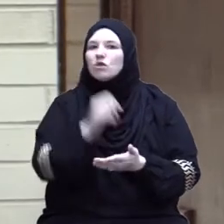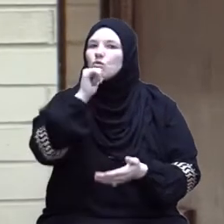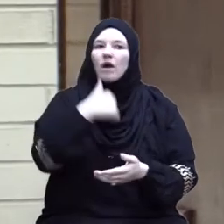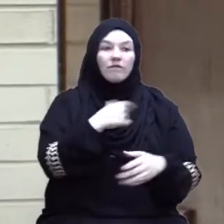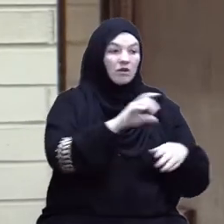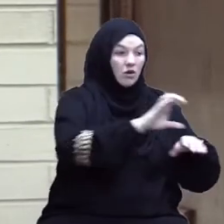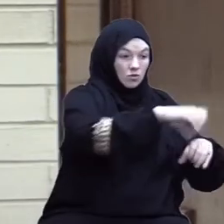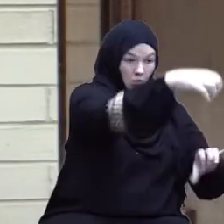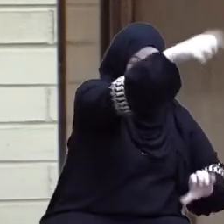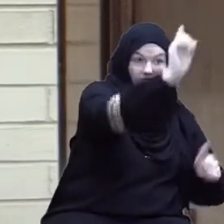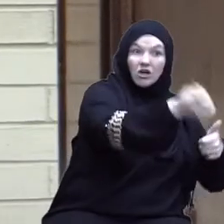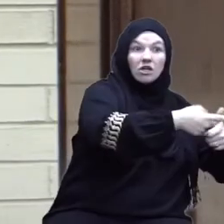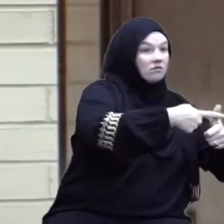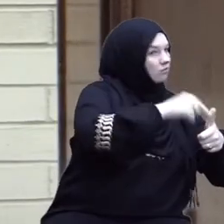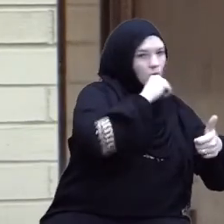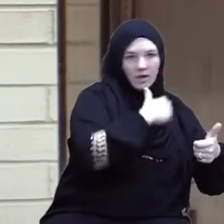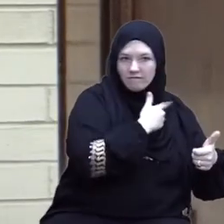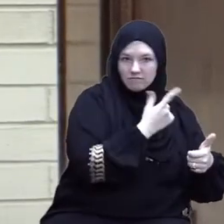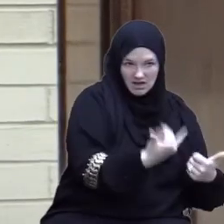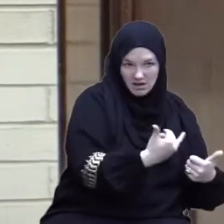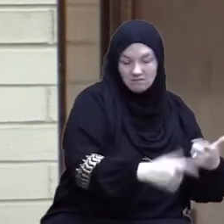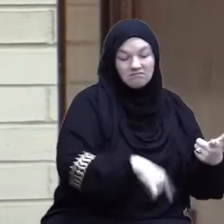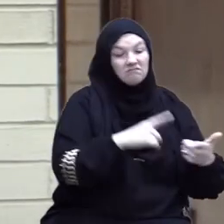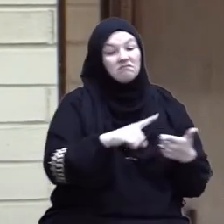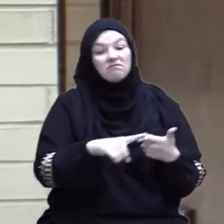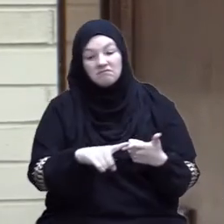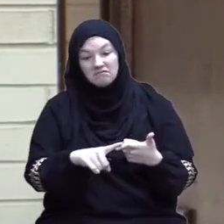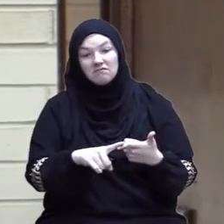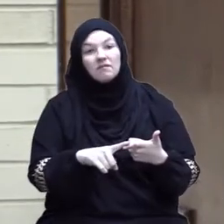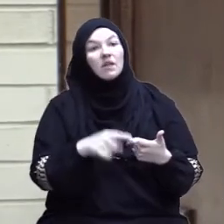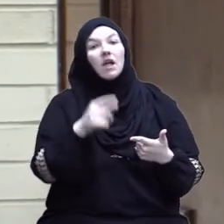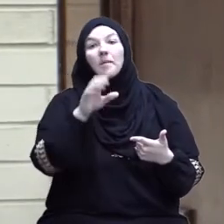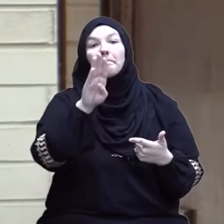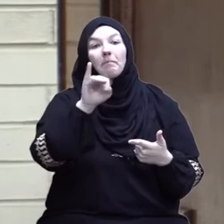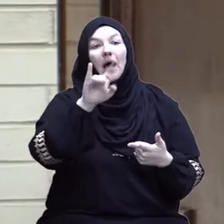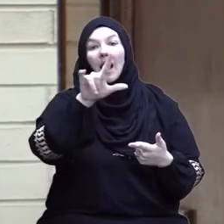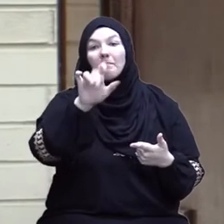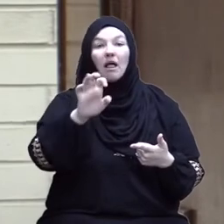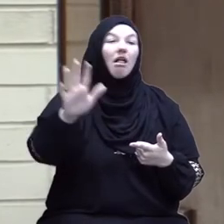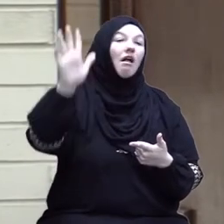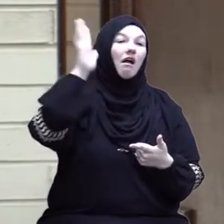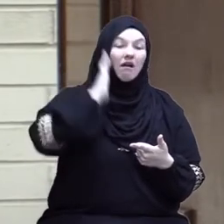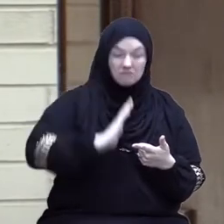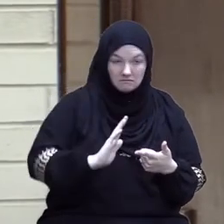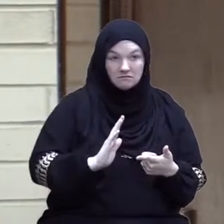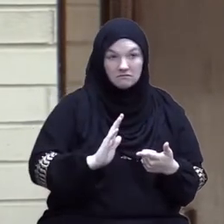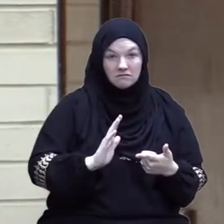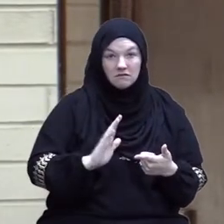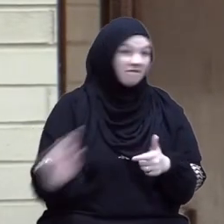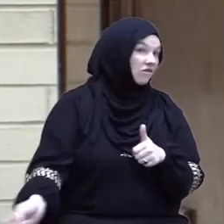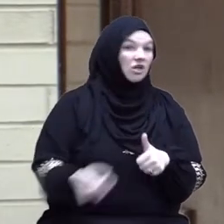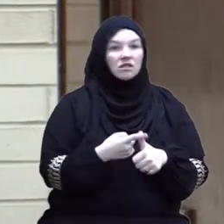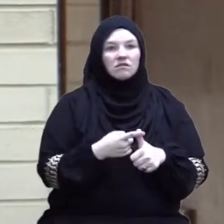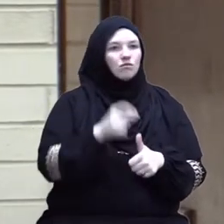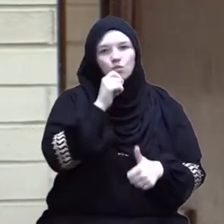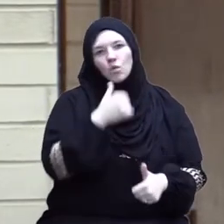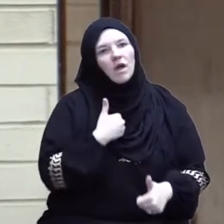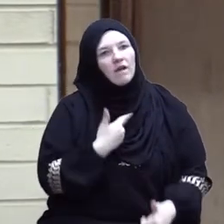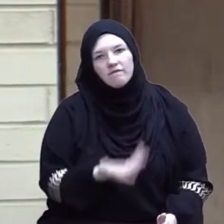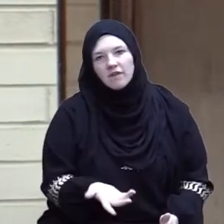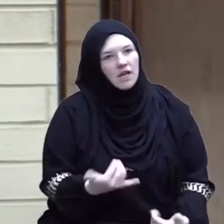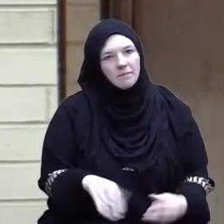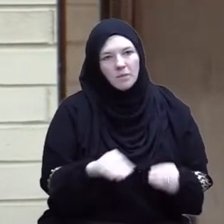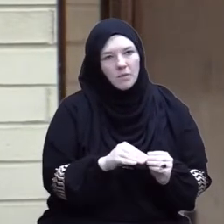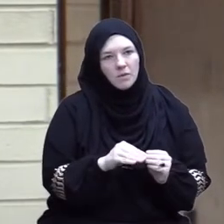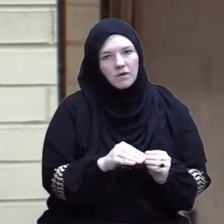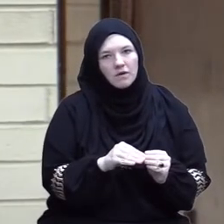Torah. We don't have the original Injil. That is a fact that we know, and they know. So there is no need to mislead